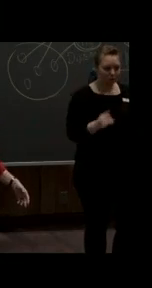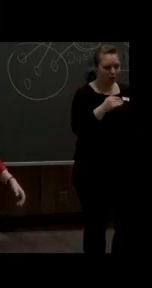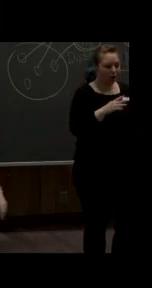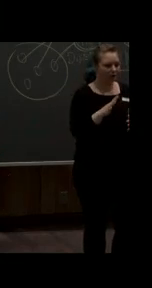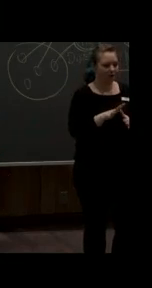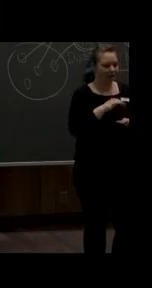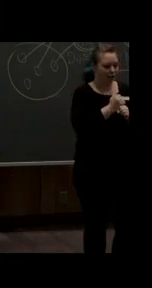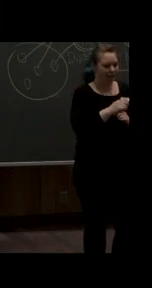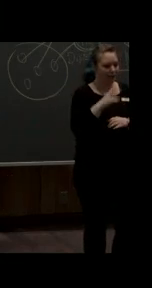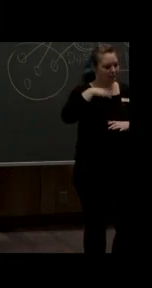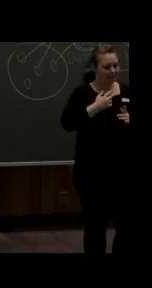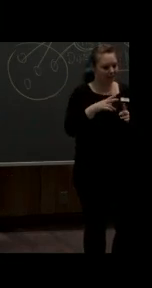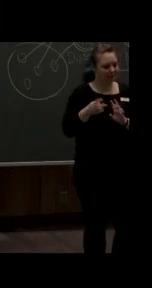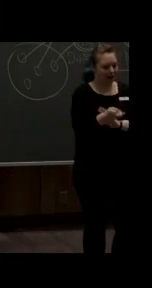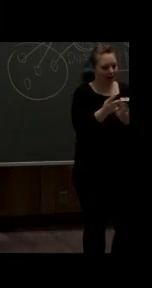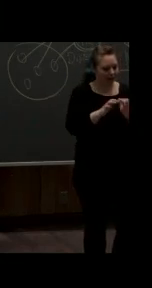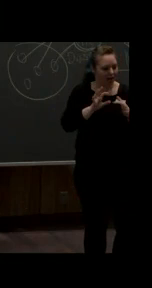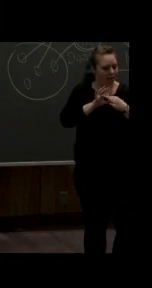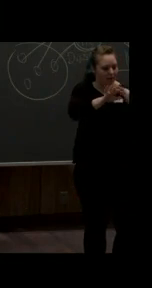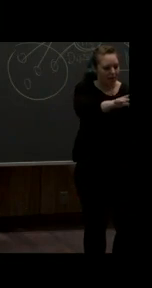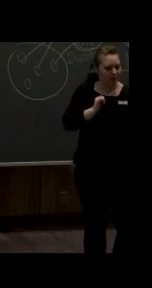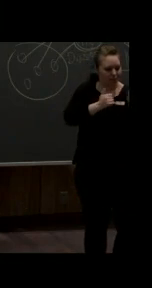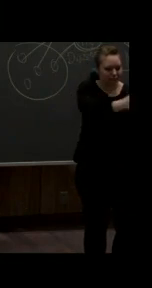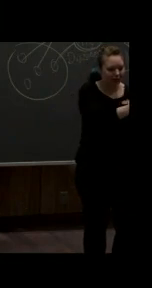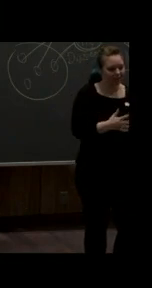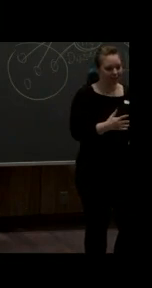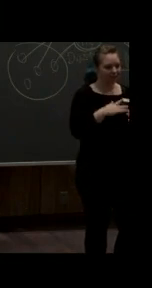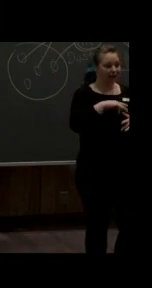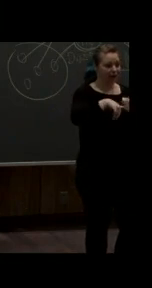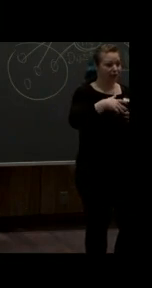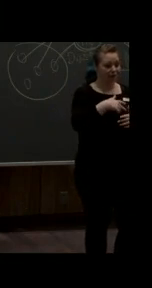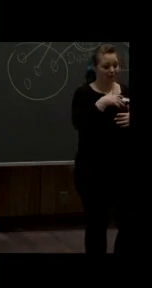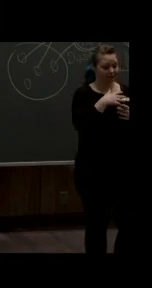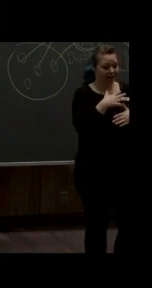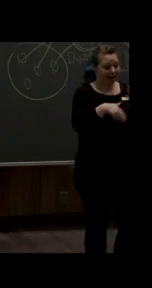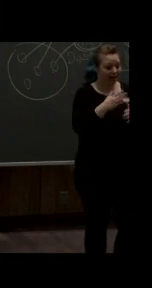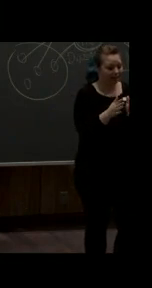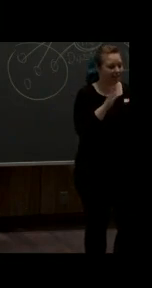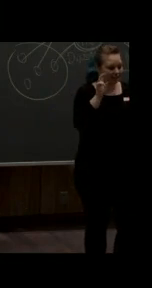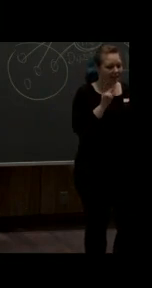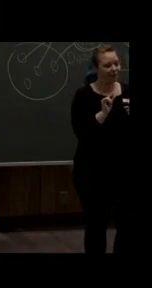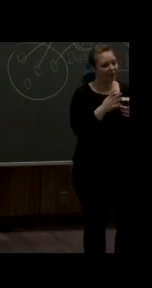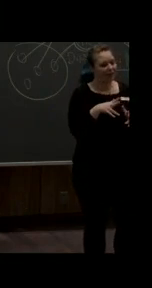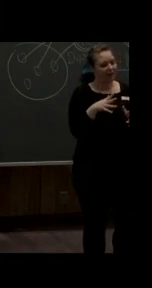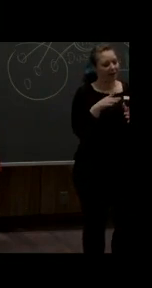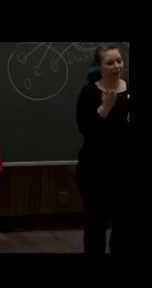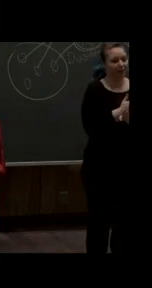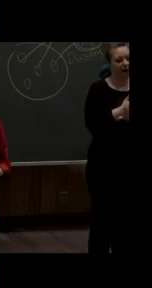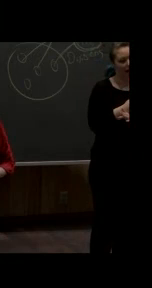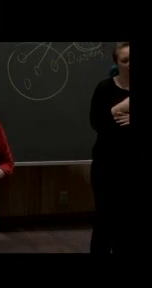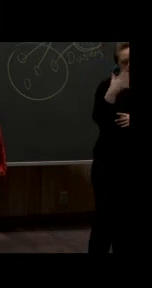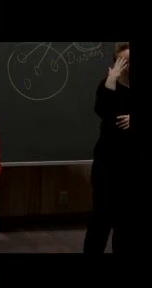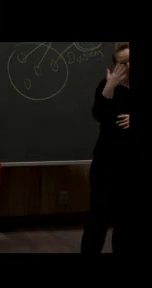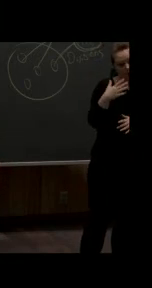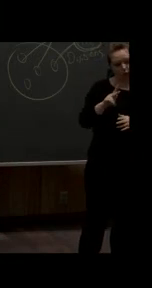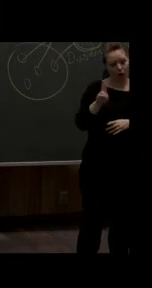confetti everywhere, and we sent confetti bombs out into our sites. So the confetti here is from the Copenhagen hub. We also have